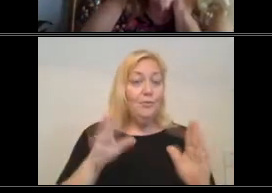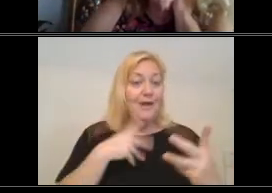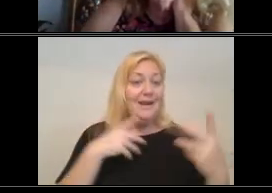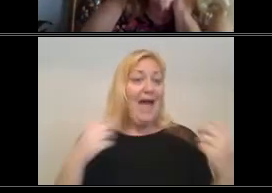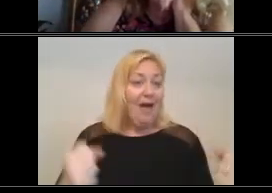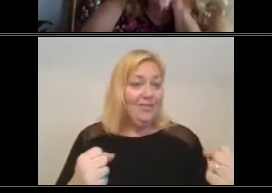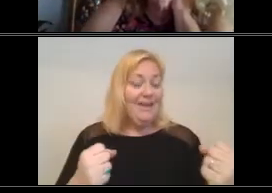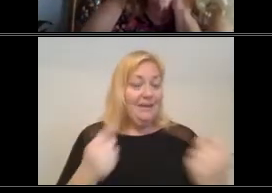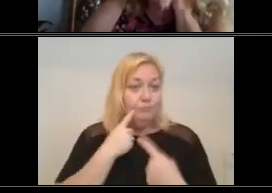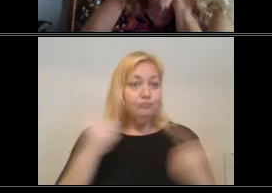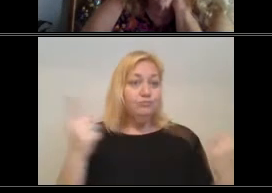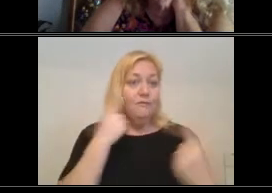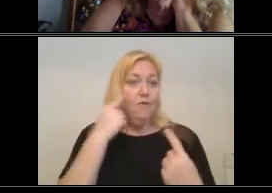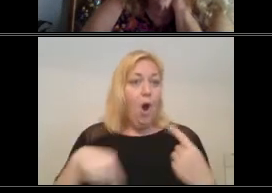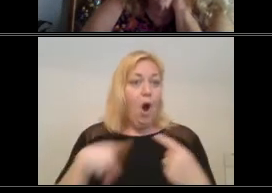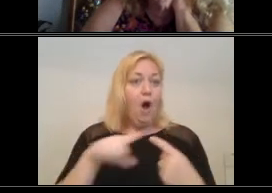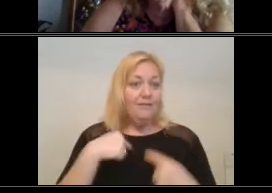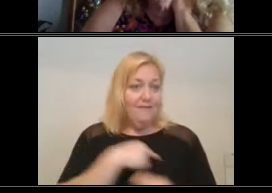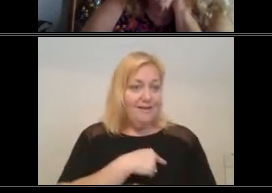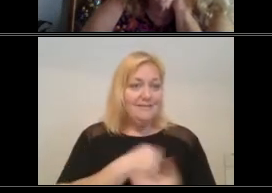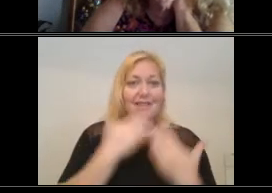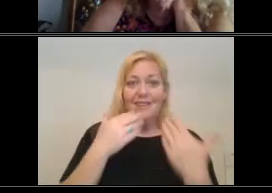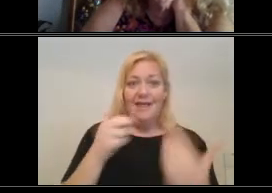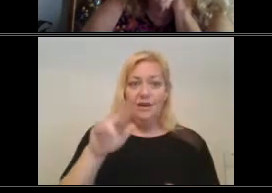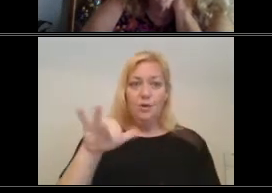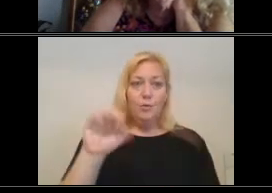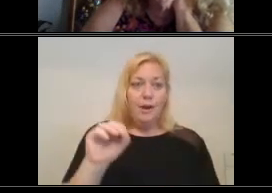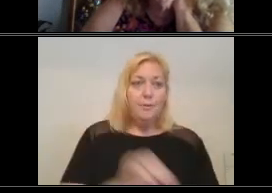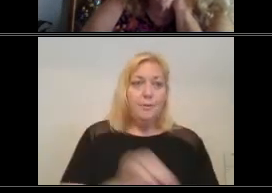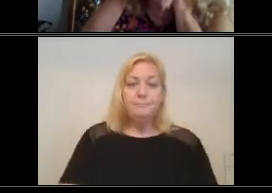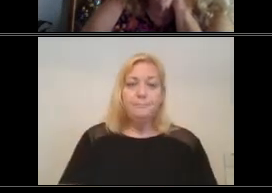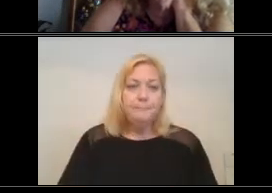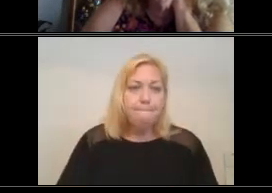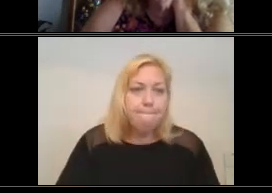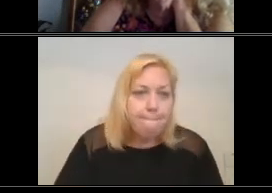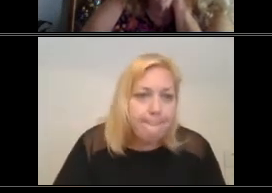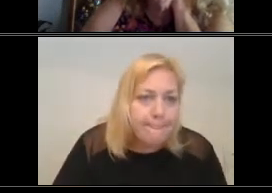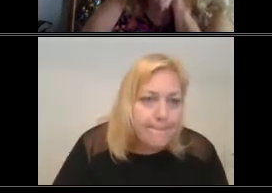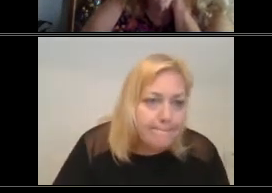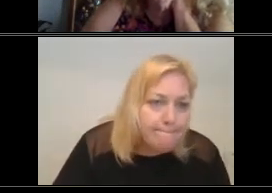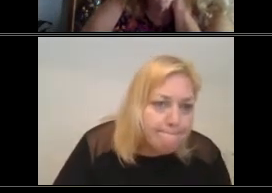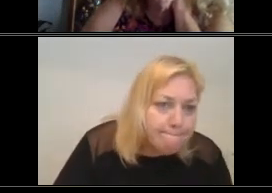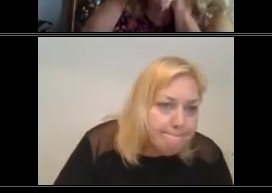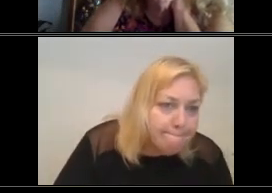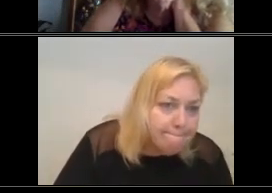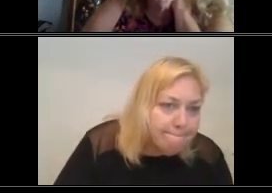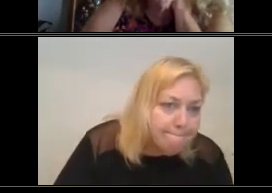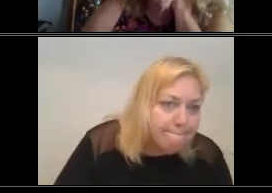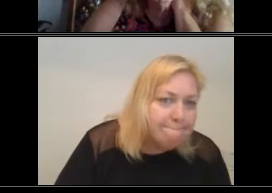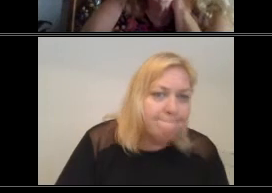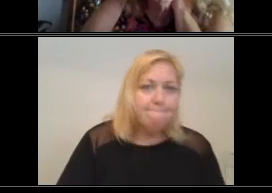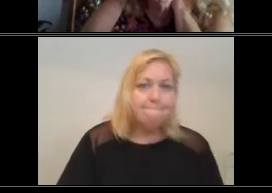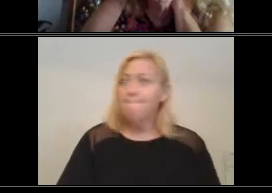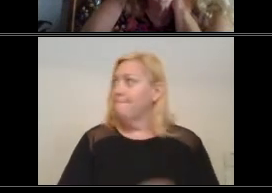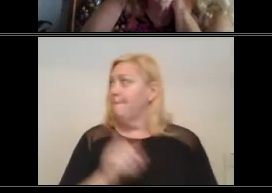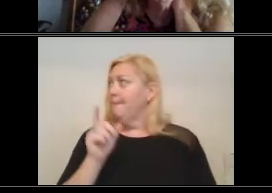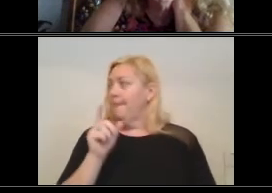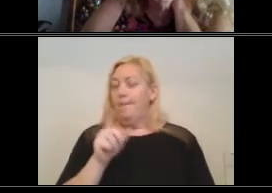all of us. Thank you, Ria. Thank you so much. So the first question I'm going to pass to